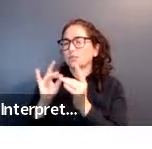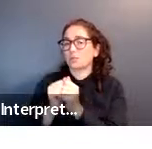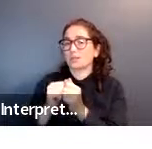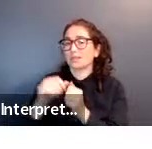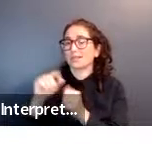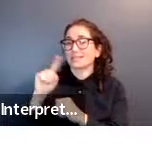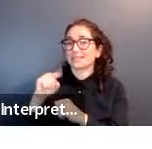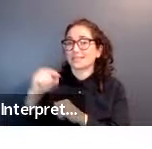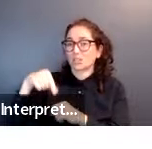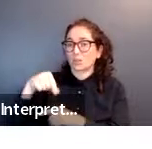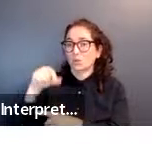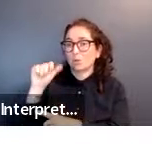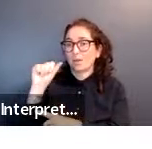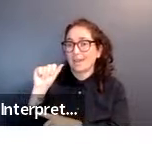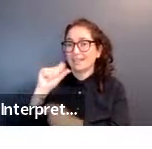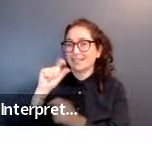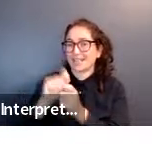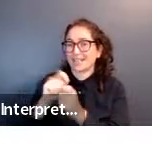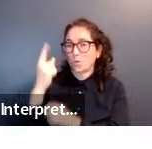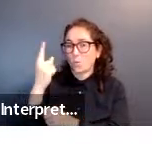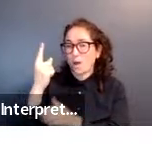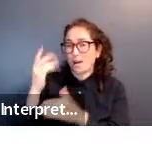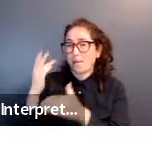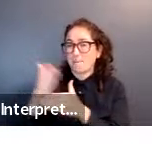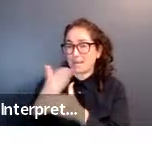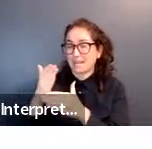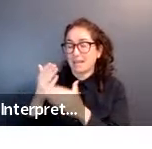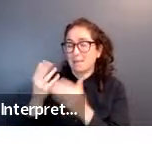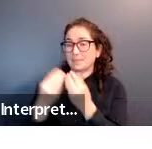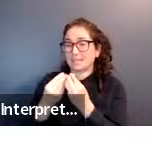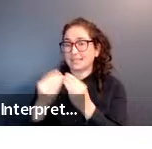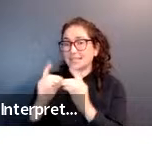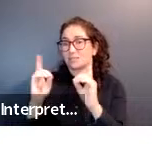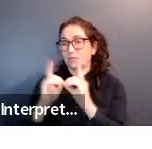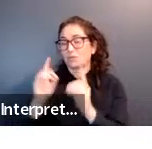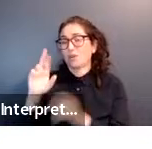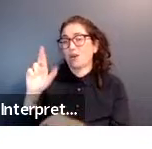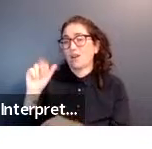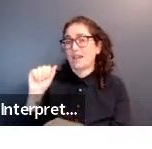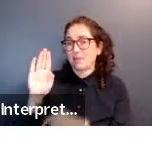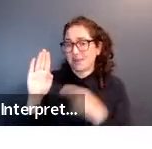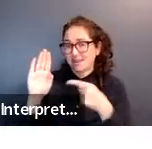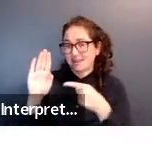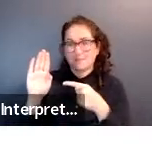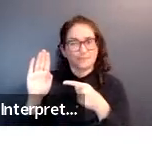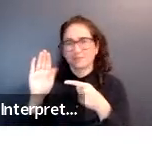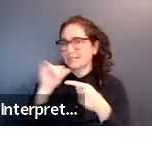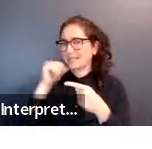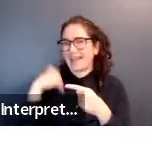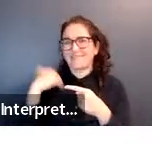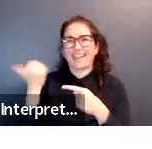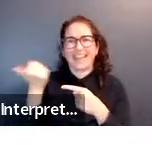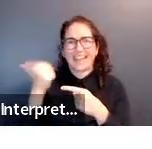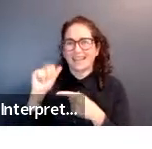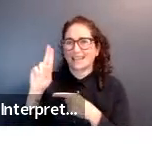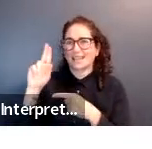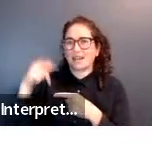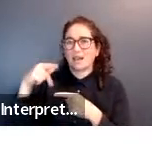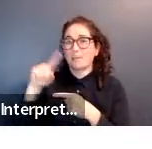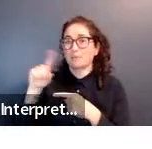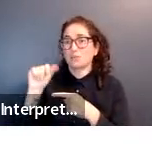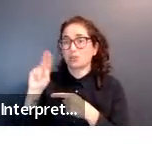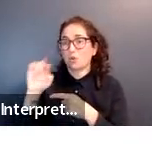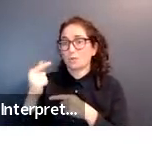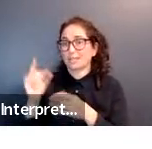ZQA, there's exactly one medium density district, which is R8B, that doesn't have any upzoning attached to it.